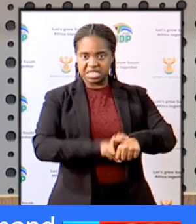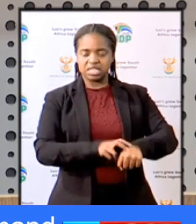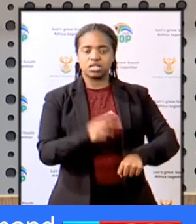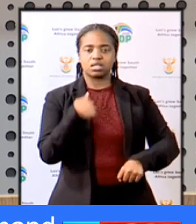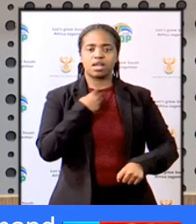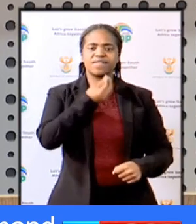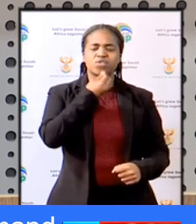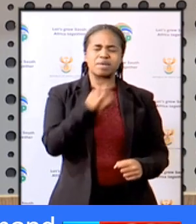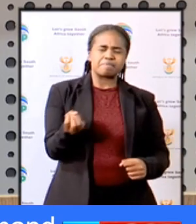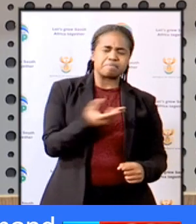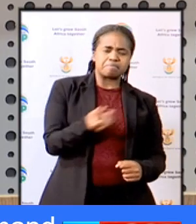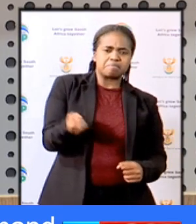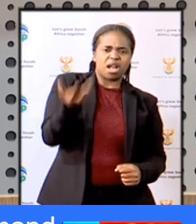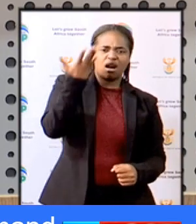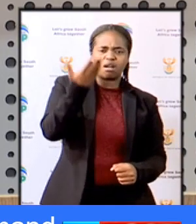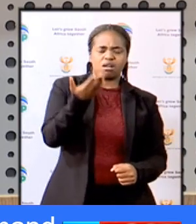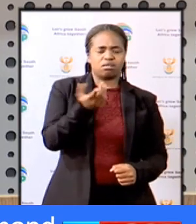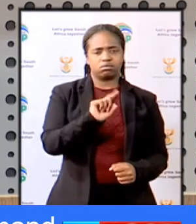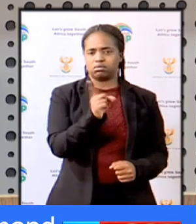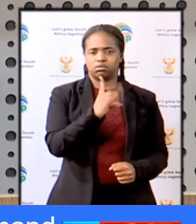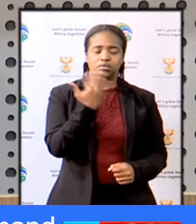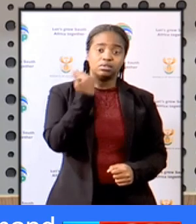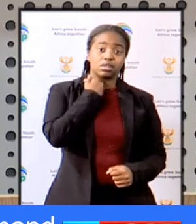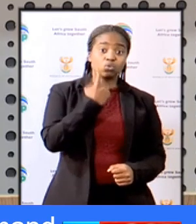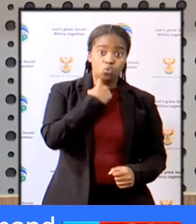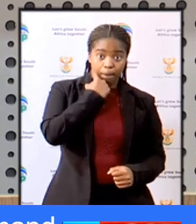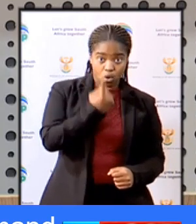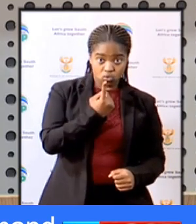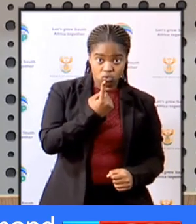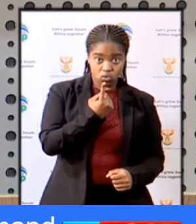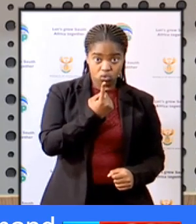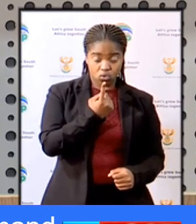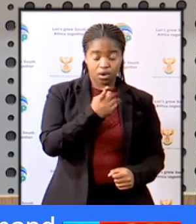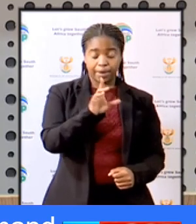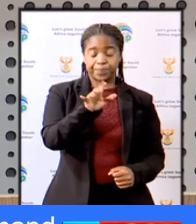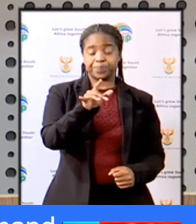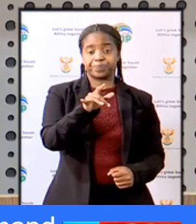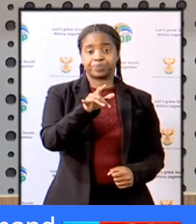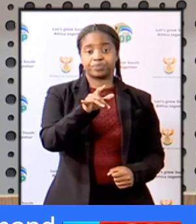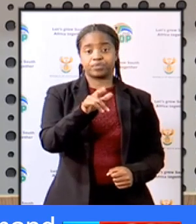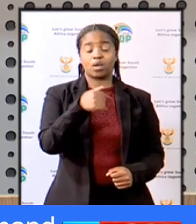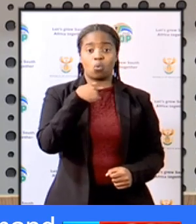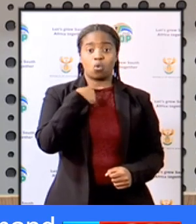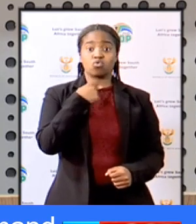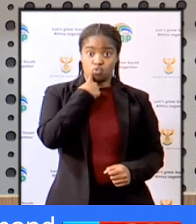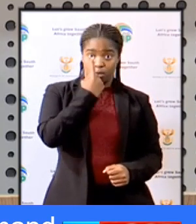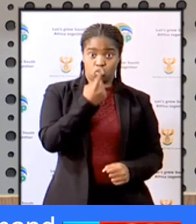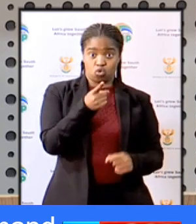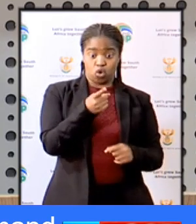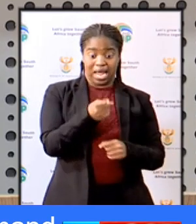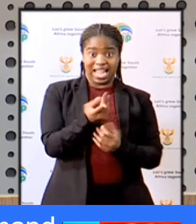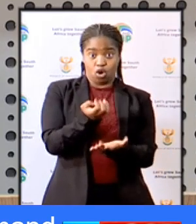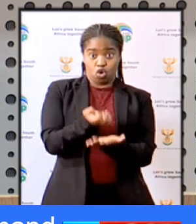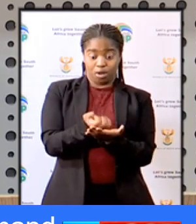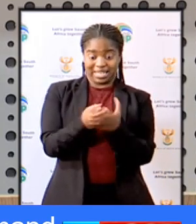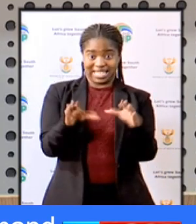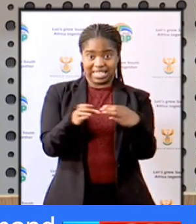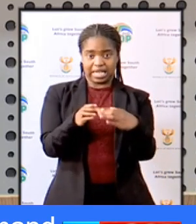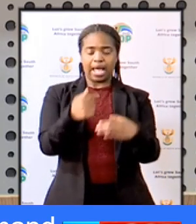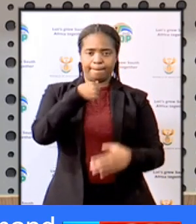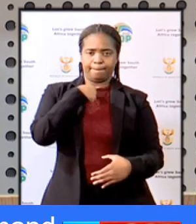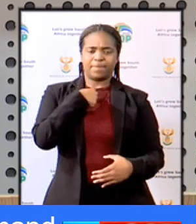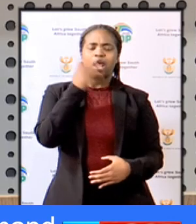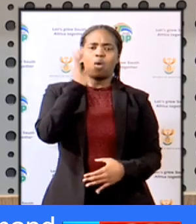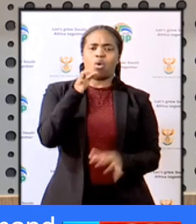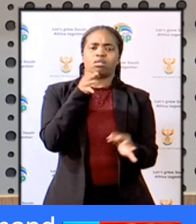rapidly raising their prices. Tomorrow at the separate press conference for the economic sector, I will